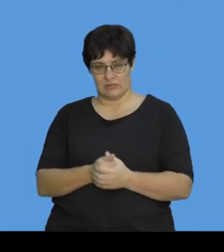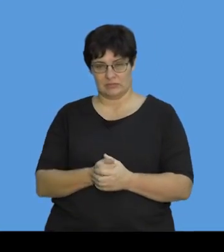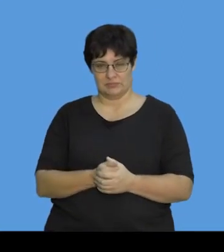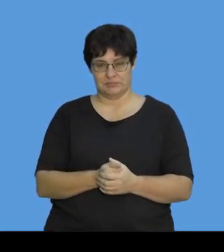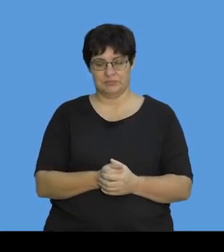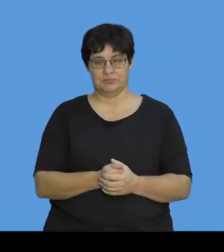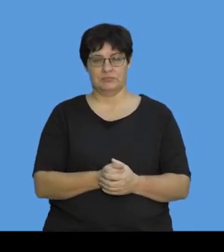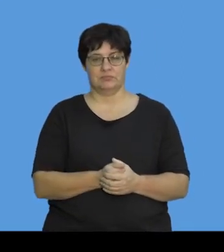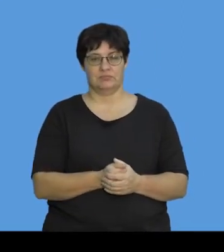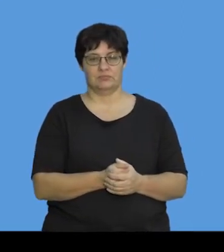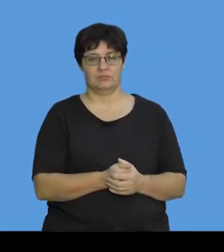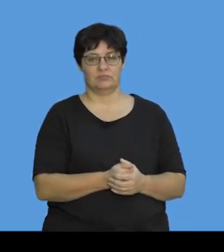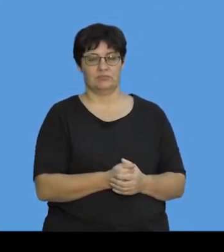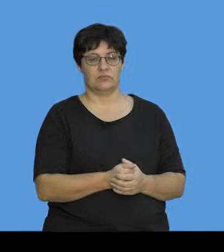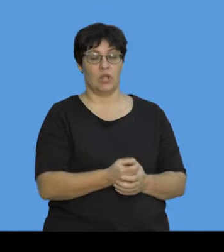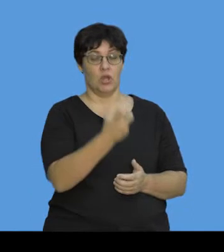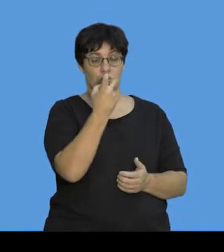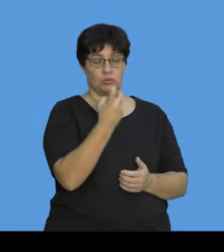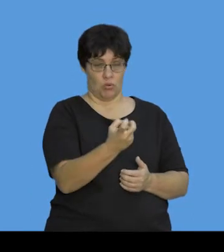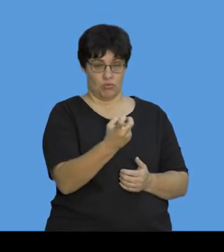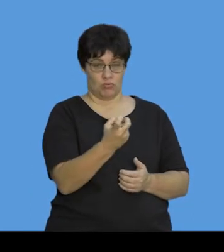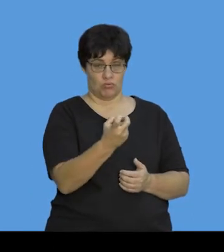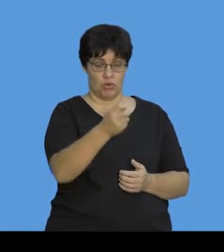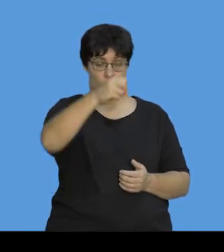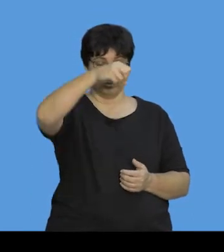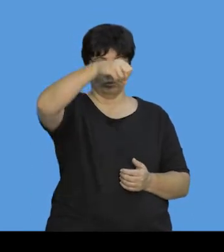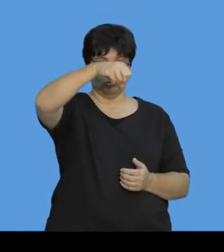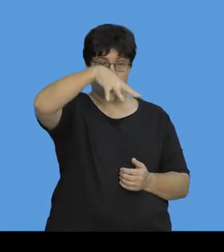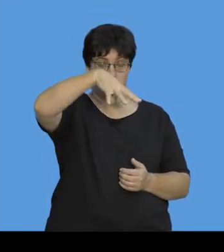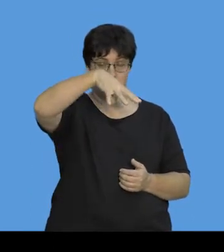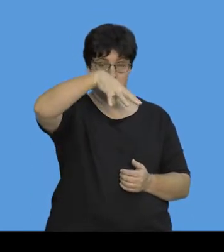we go. A stone is dropped.